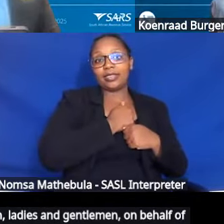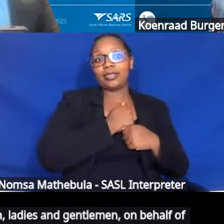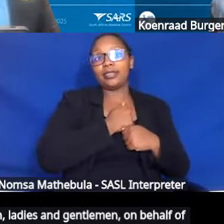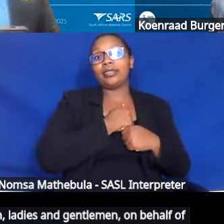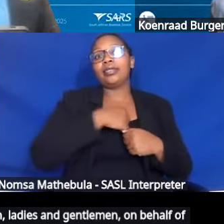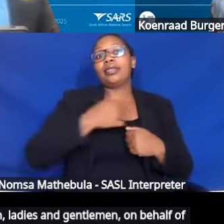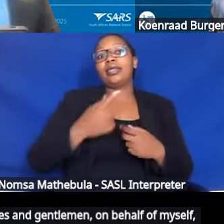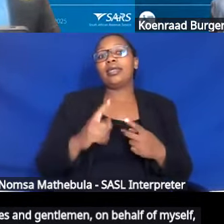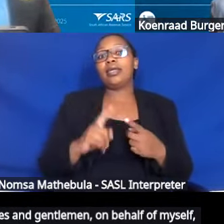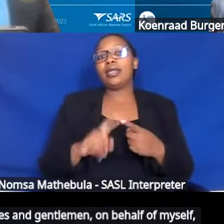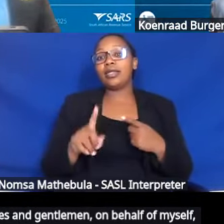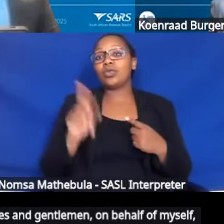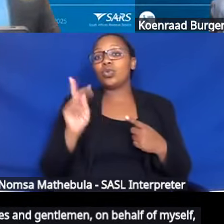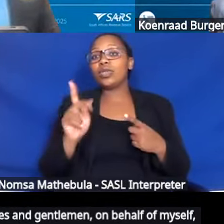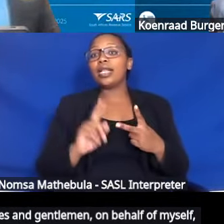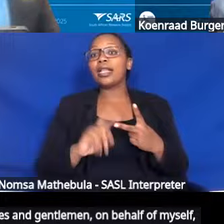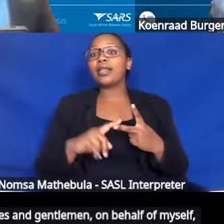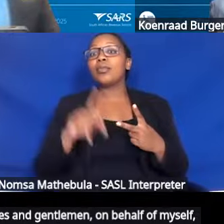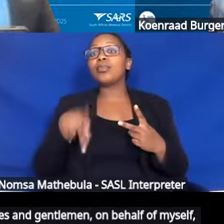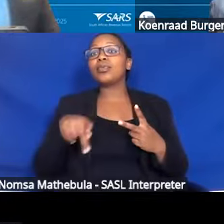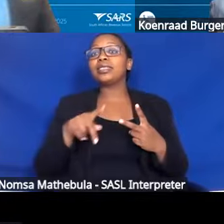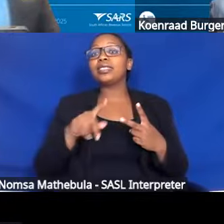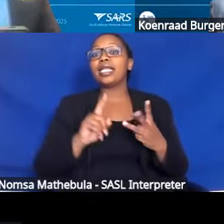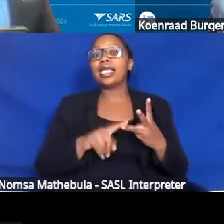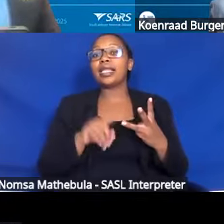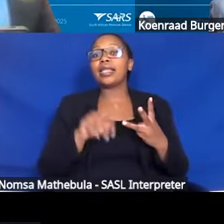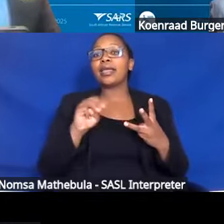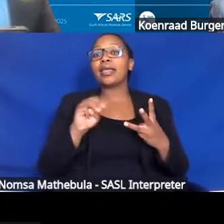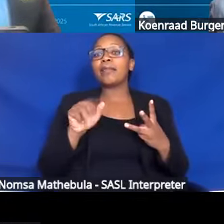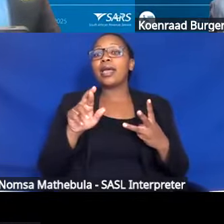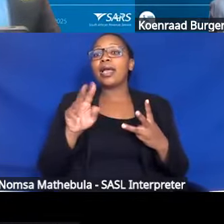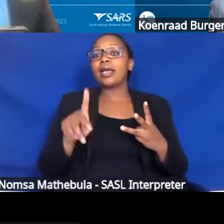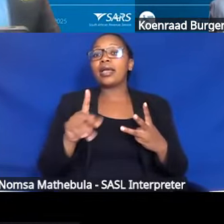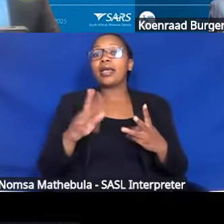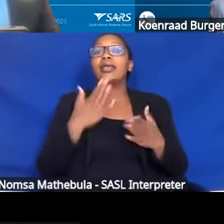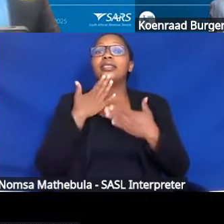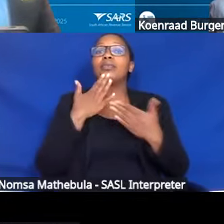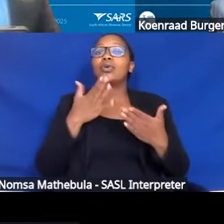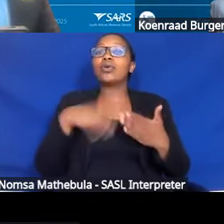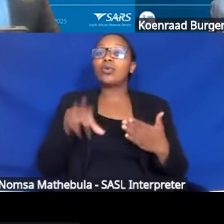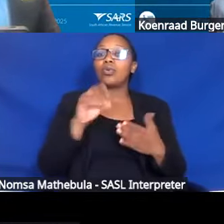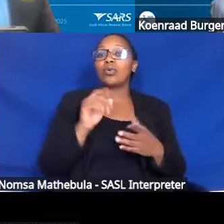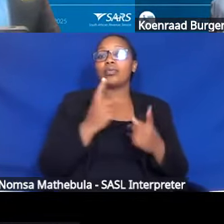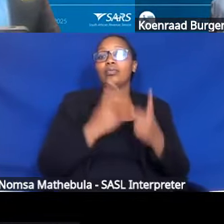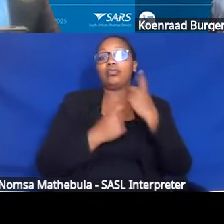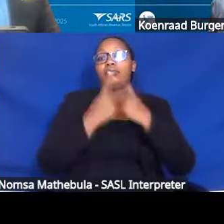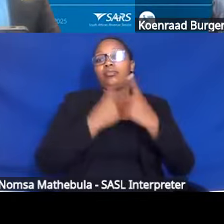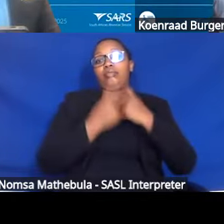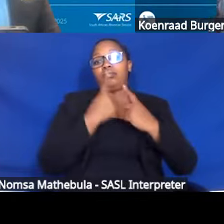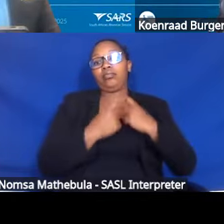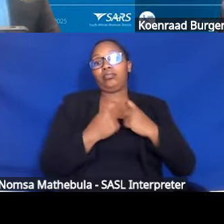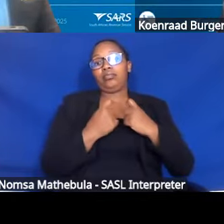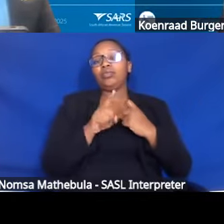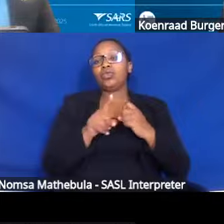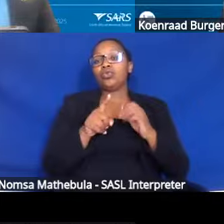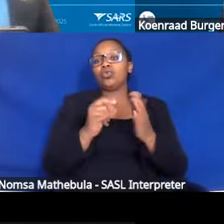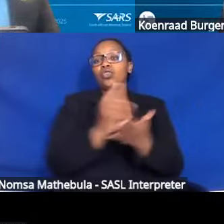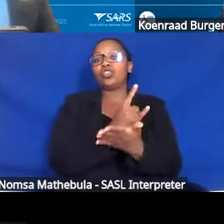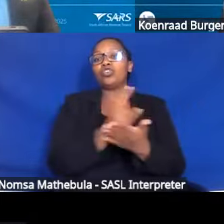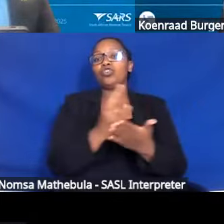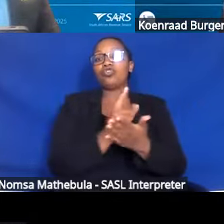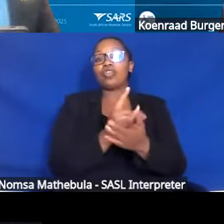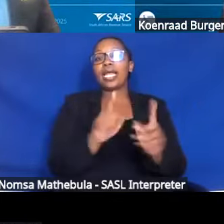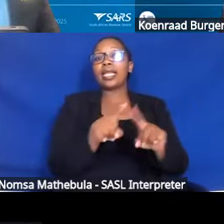and Mark, we thank you for your questions that you have posted. Be assured that if